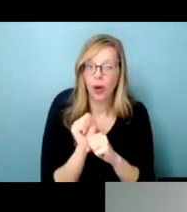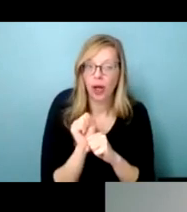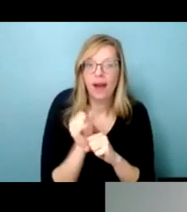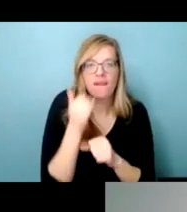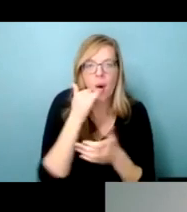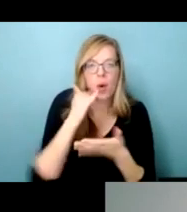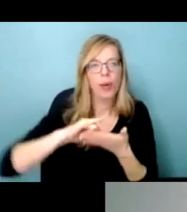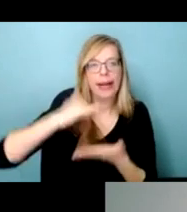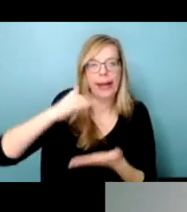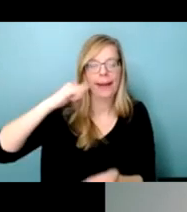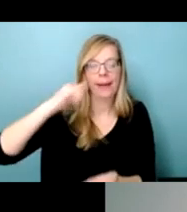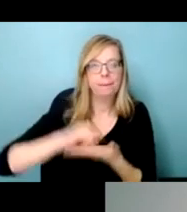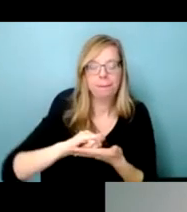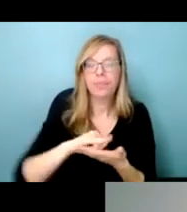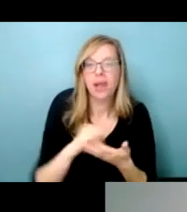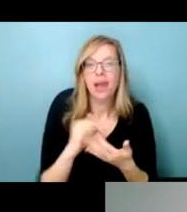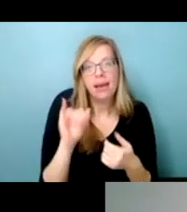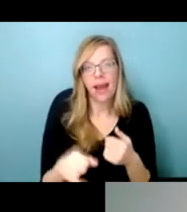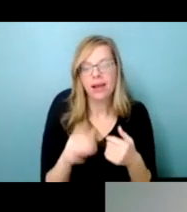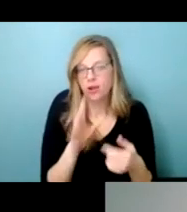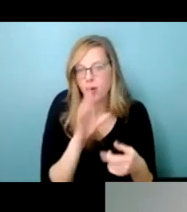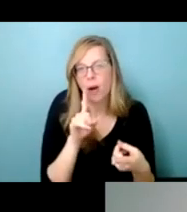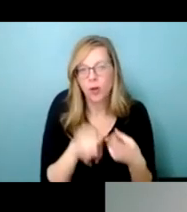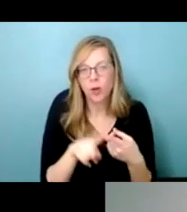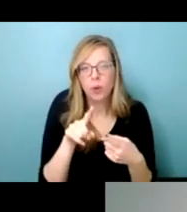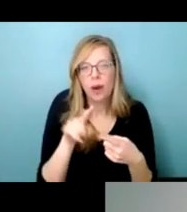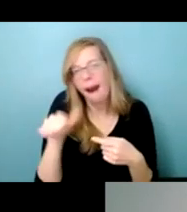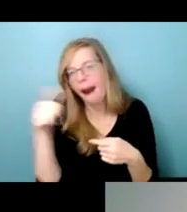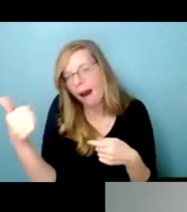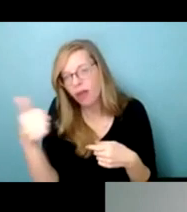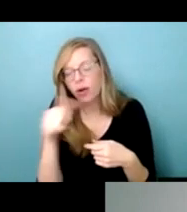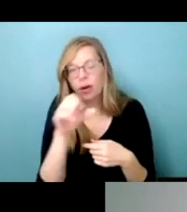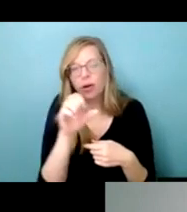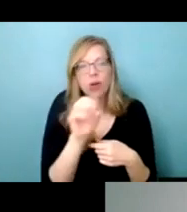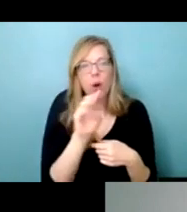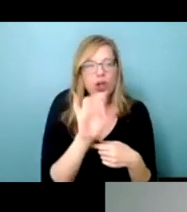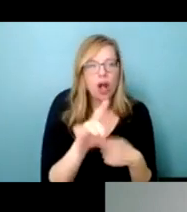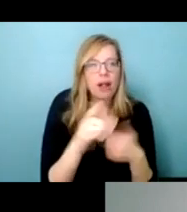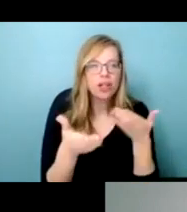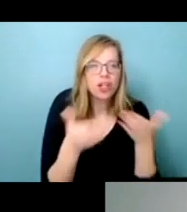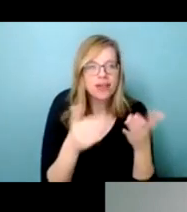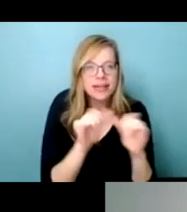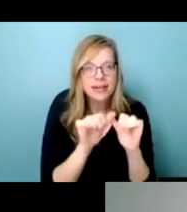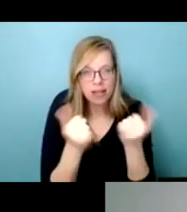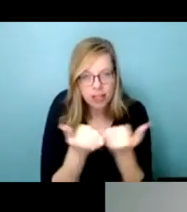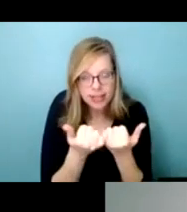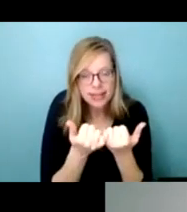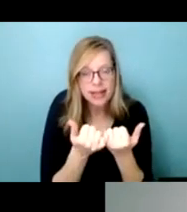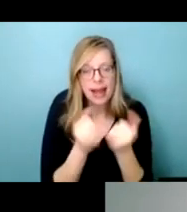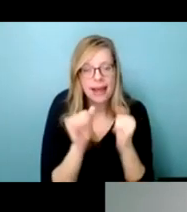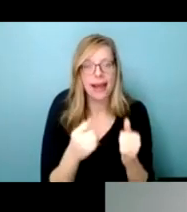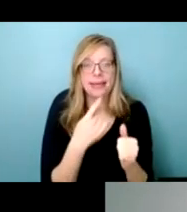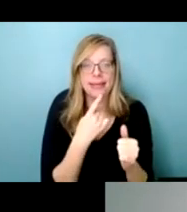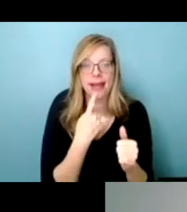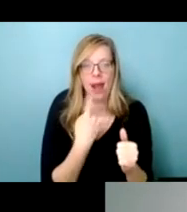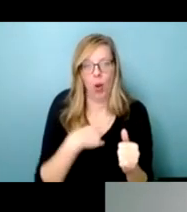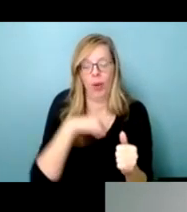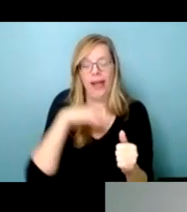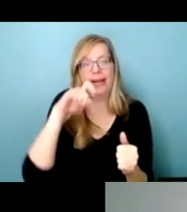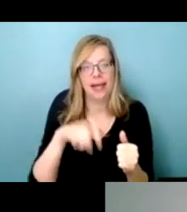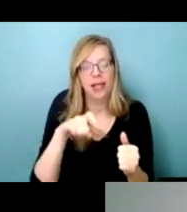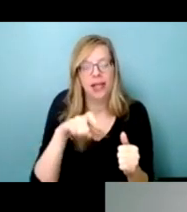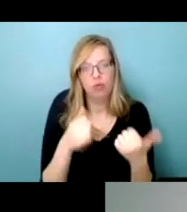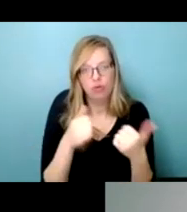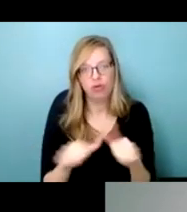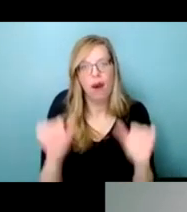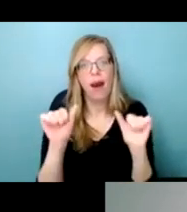pandemic, talking with different other social serving agencies and saying, listen, we need to really push